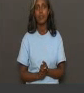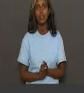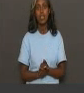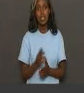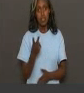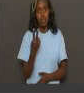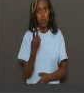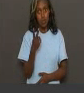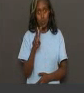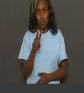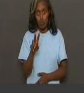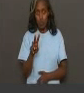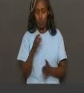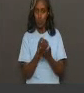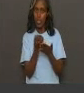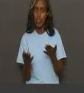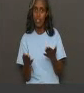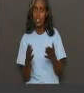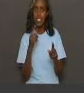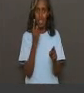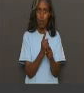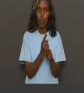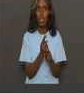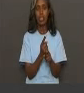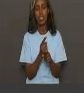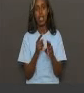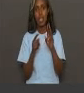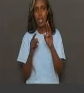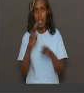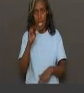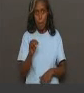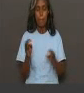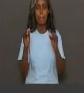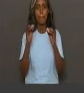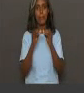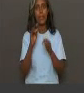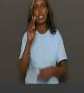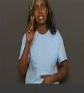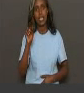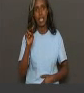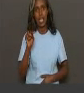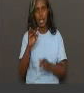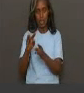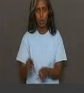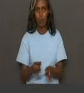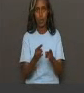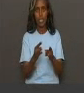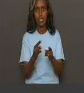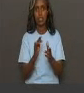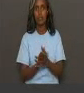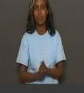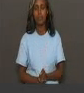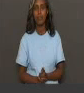of the 2 events can occur in m plus n ways.